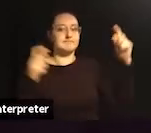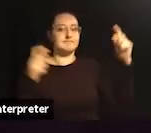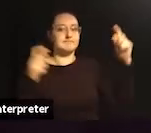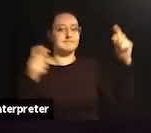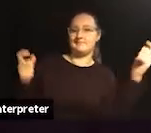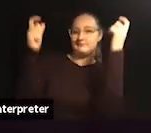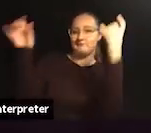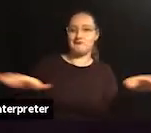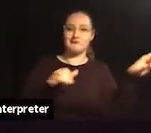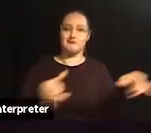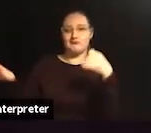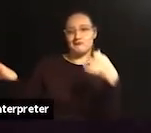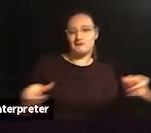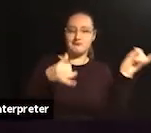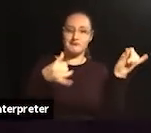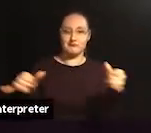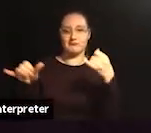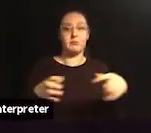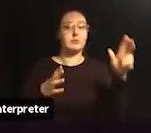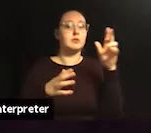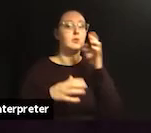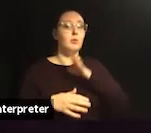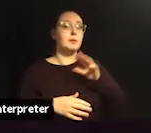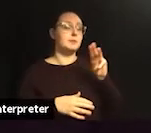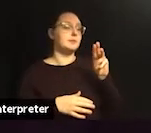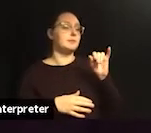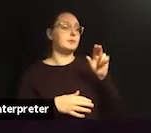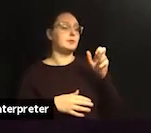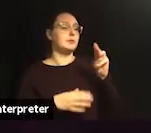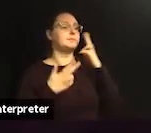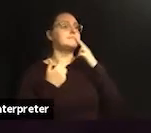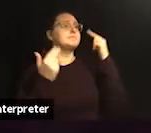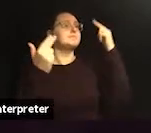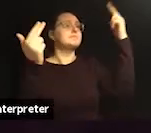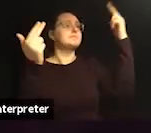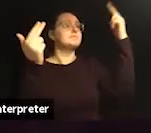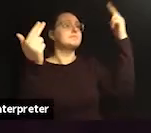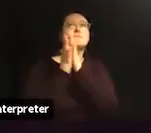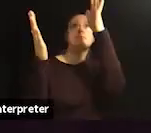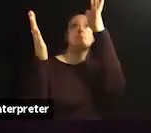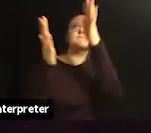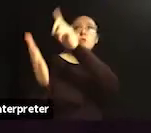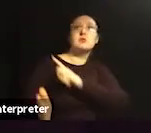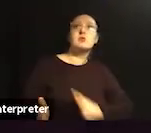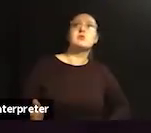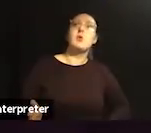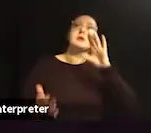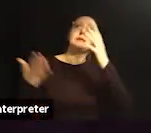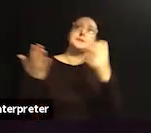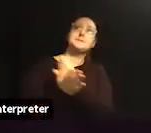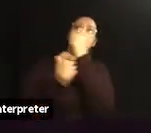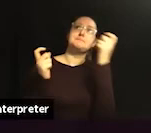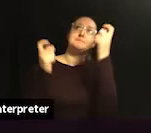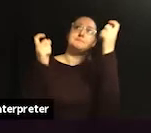And Miriam sang to them, "Sing to the Lord, for he has triumphed gloriously.